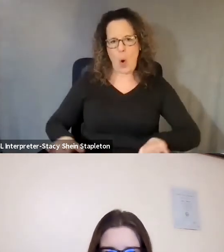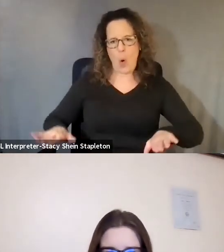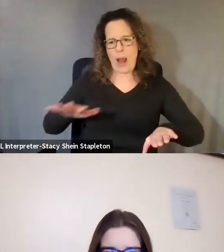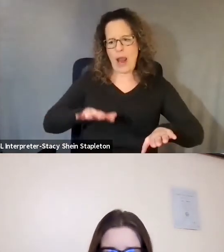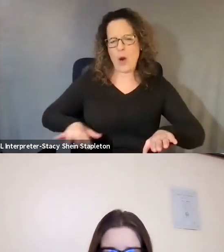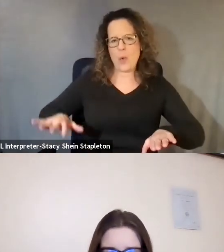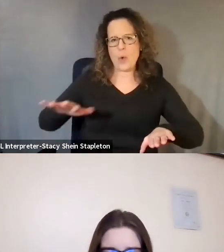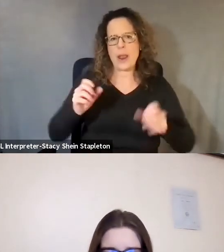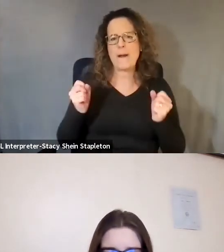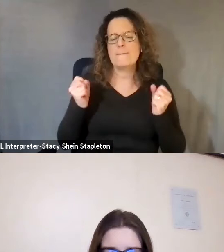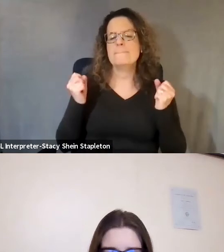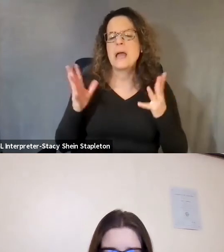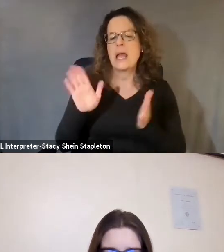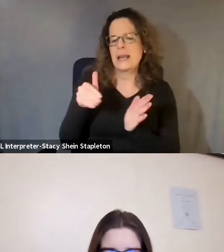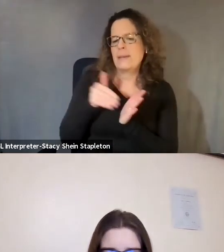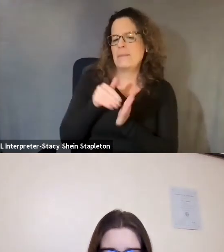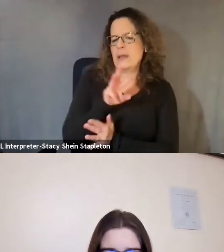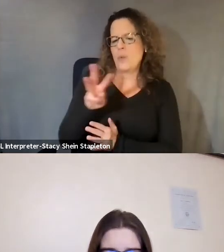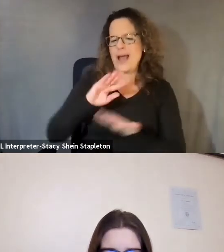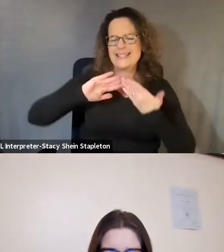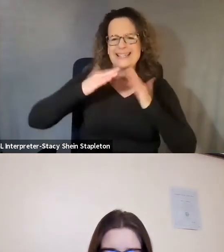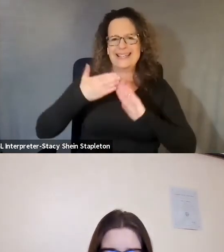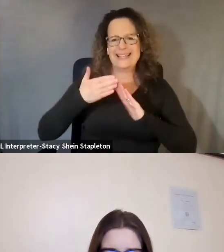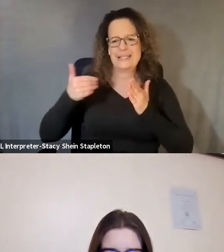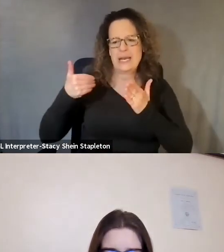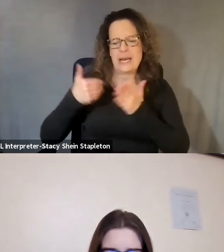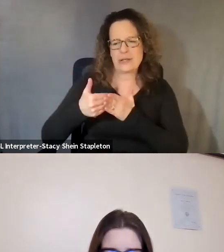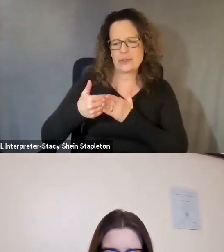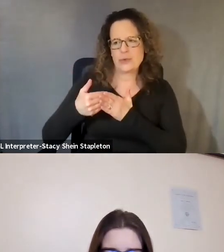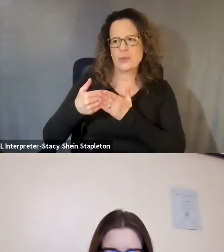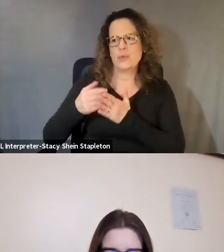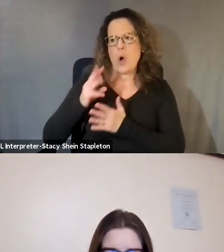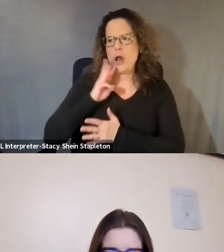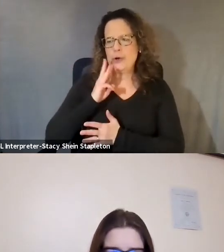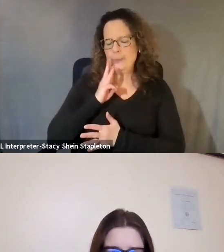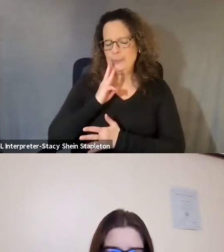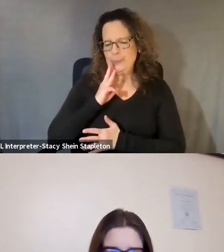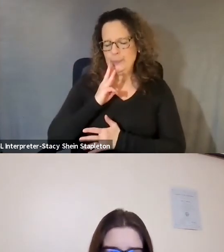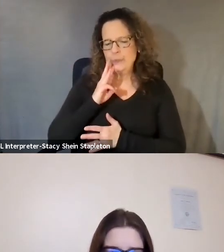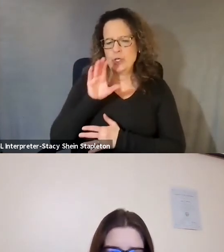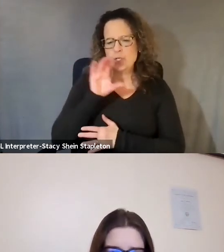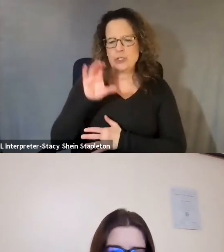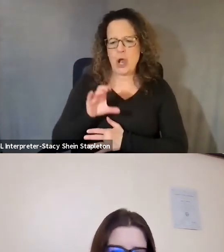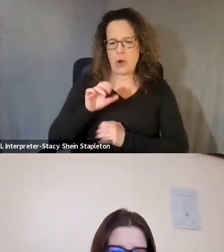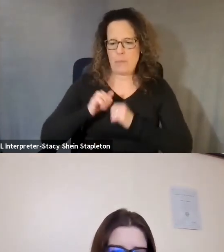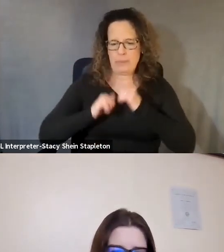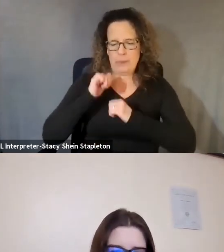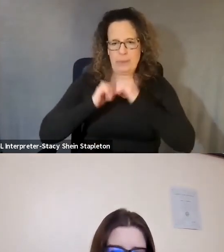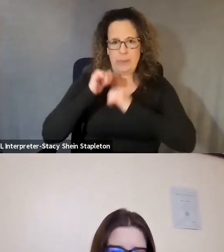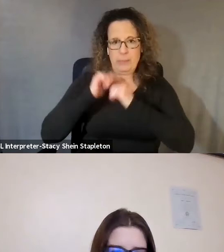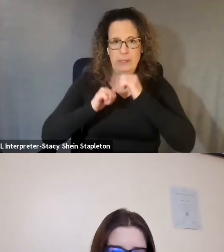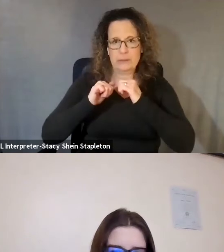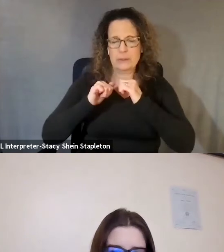like many other Midwestern cities next to the Great Lakes. Chicago was built in an area that